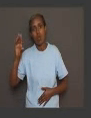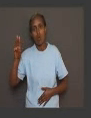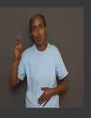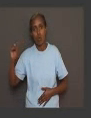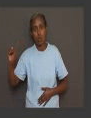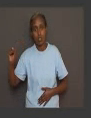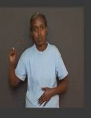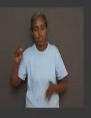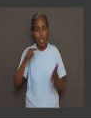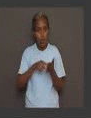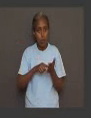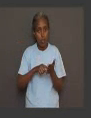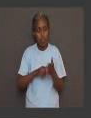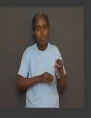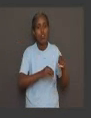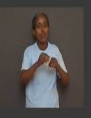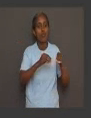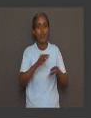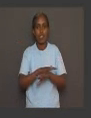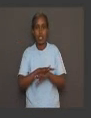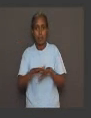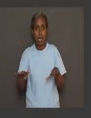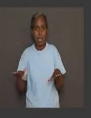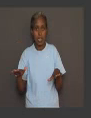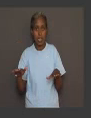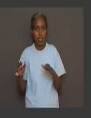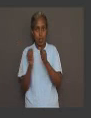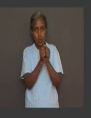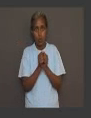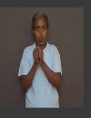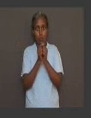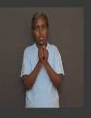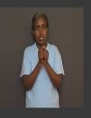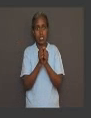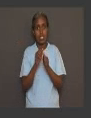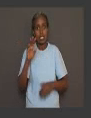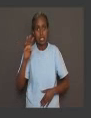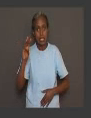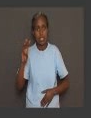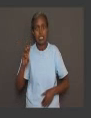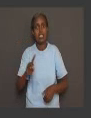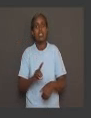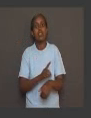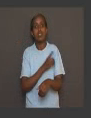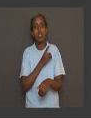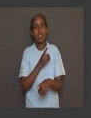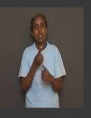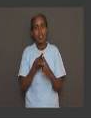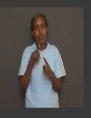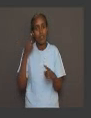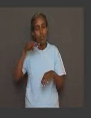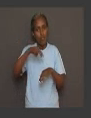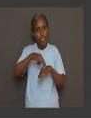that moves in a plane with a fixed distance from a